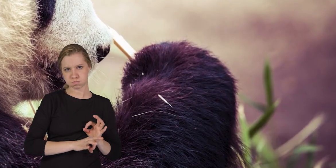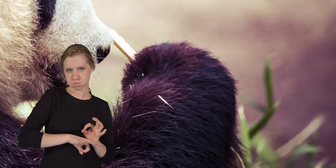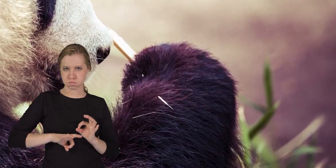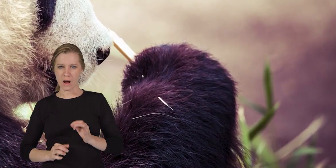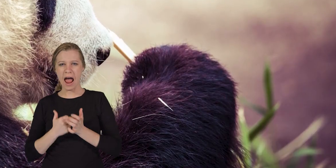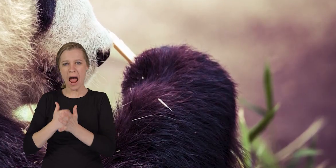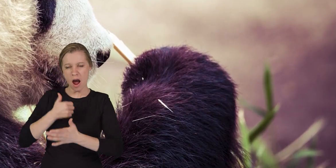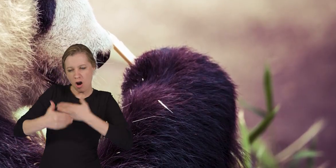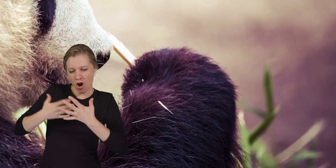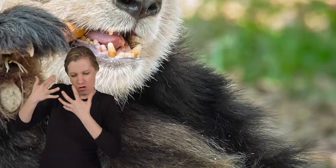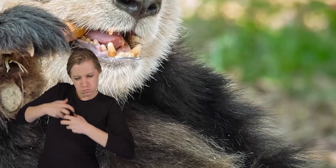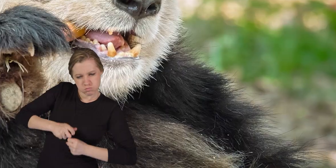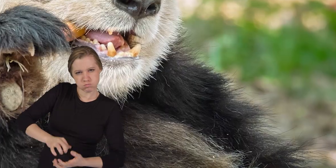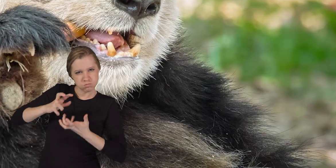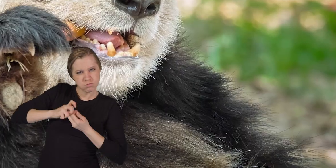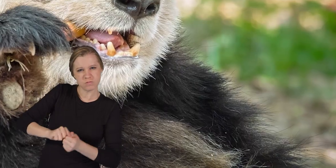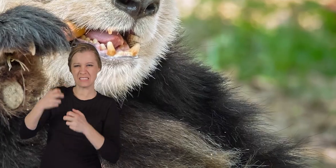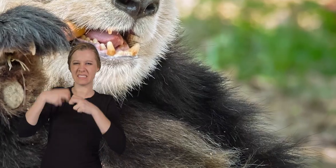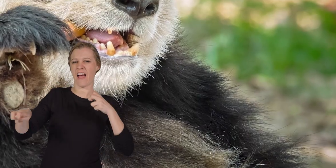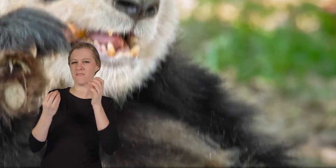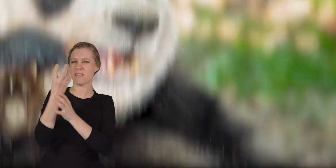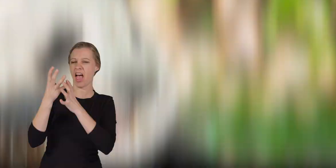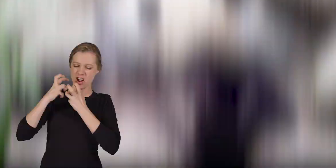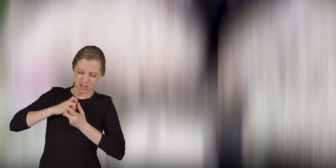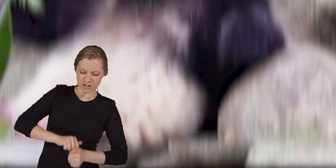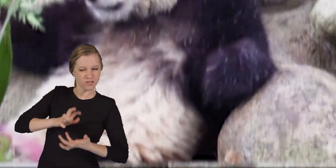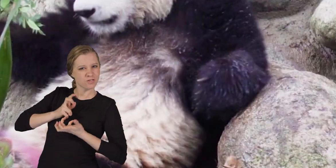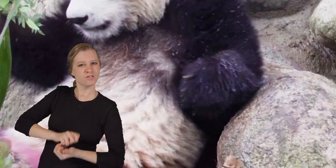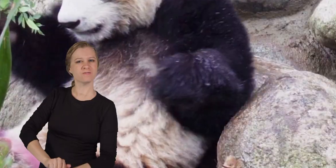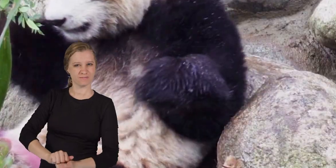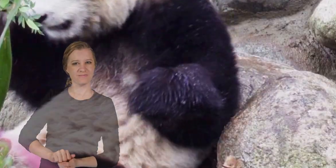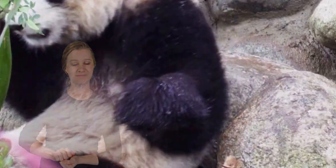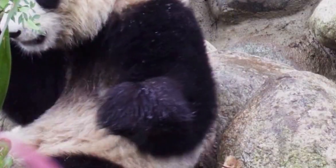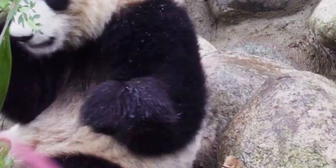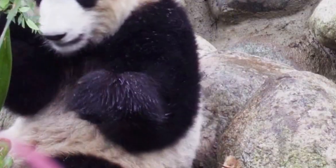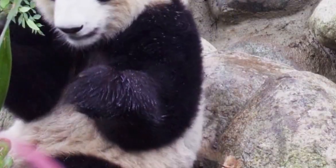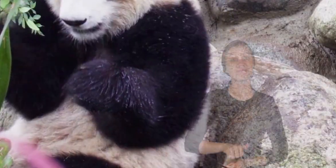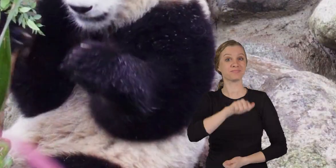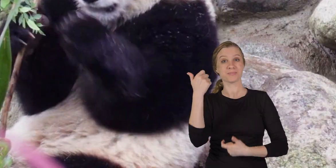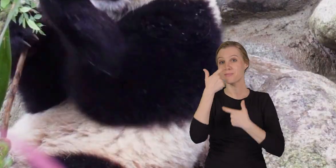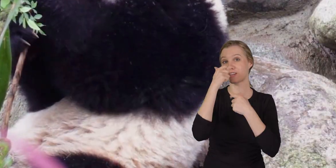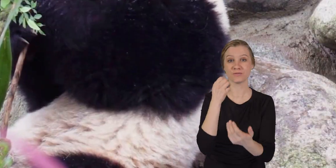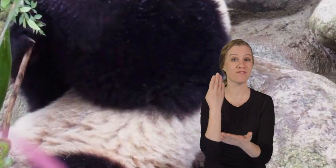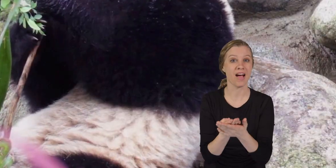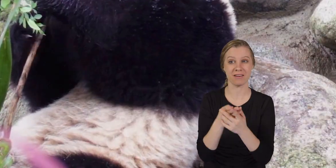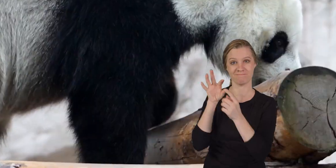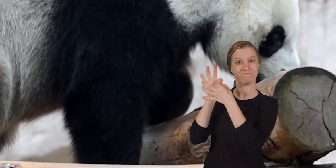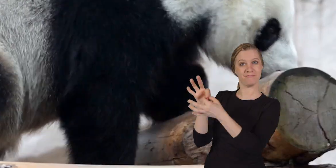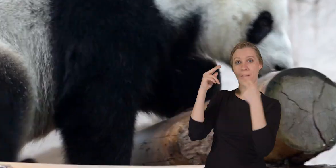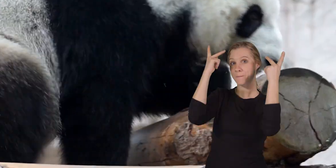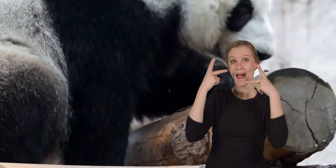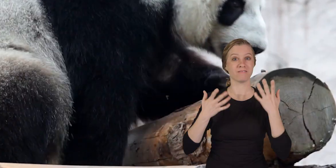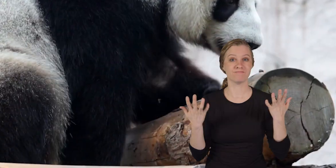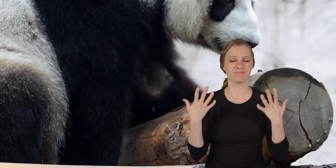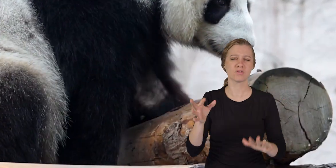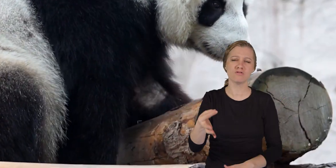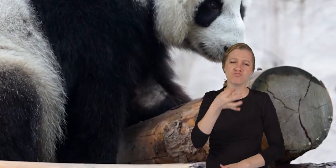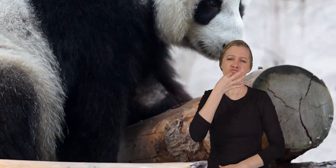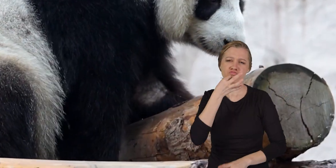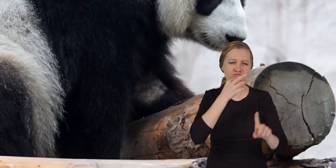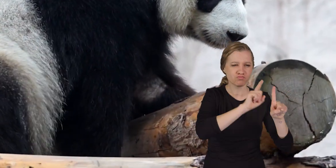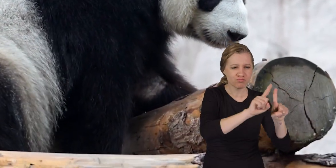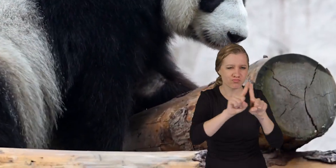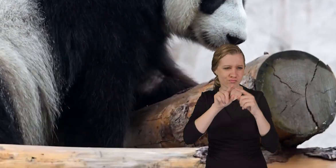that help process the tough plant fibers. Another interesting fact about pandas is their ability to